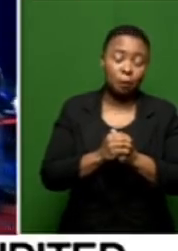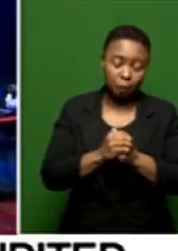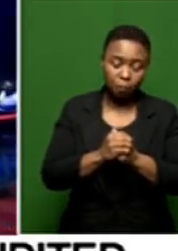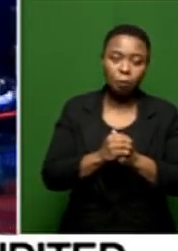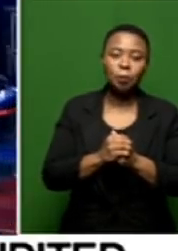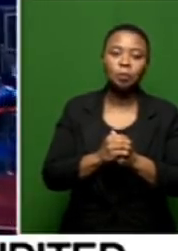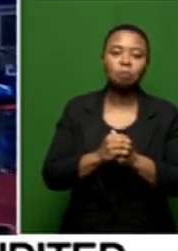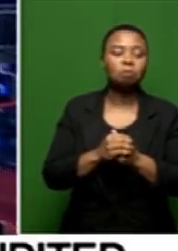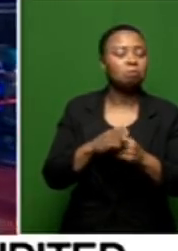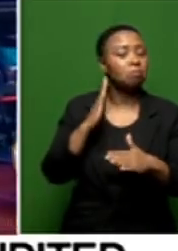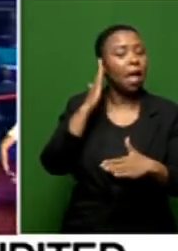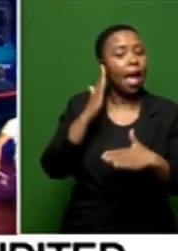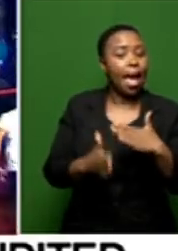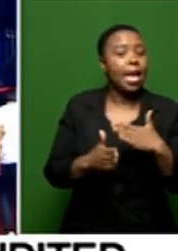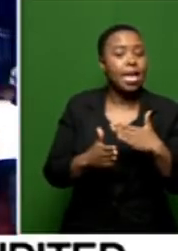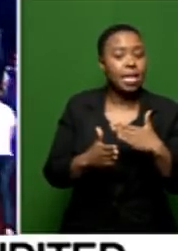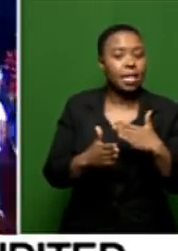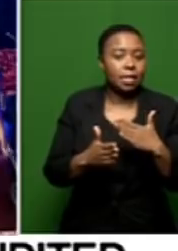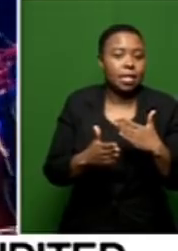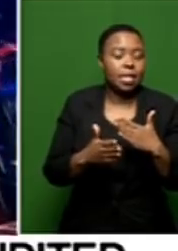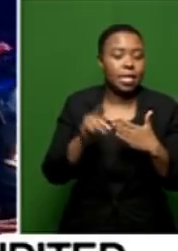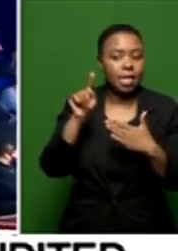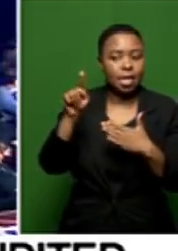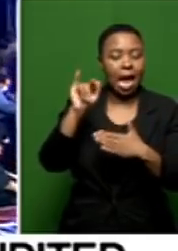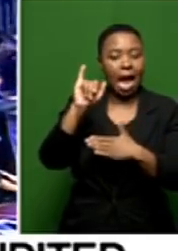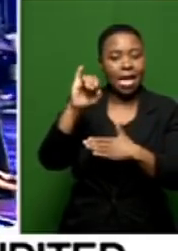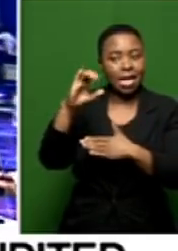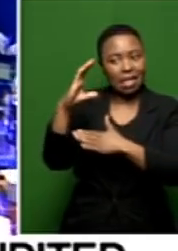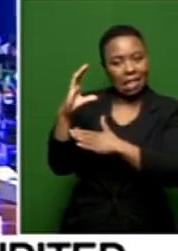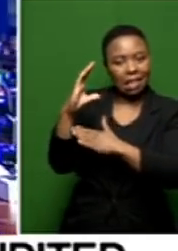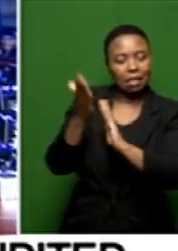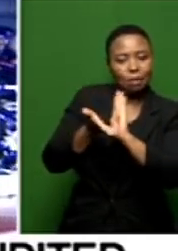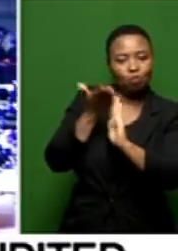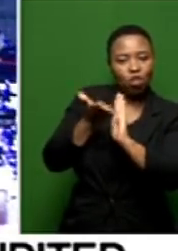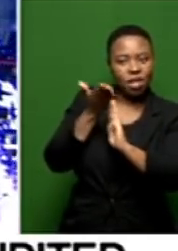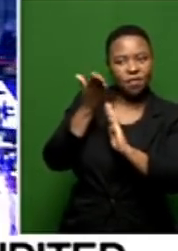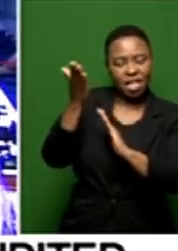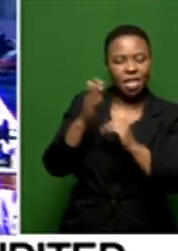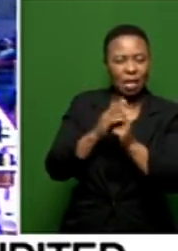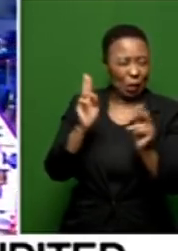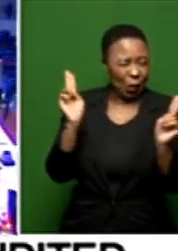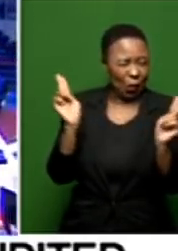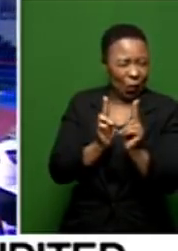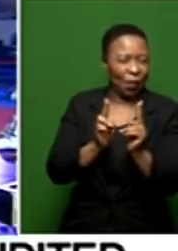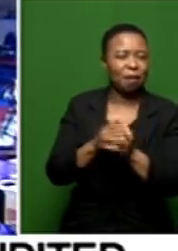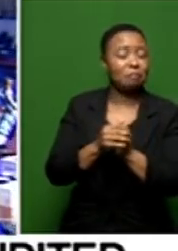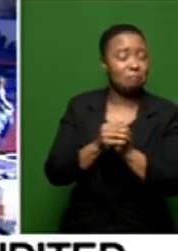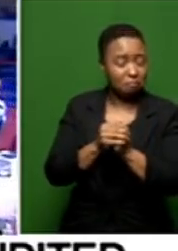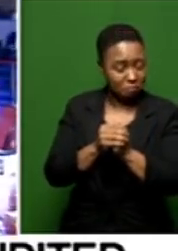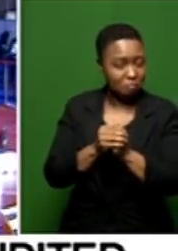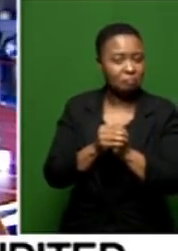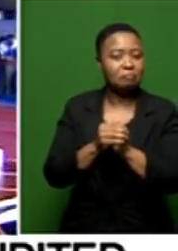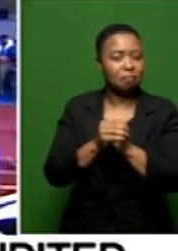We come to the end of that IEC briefing, probably the shortest it